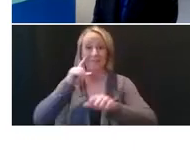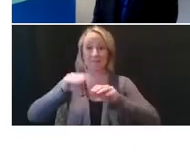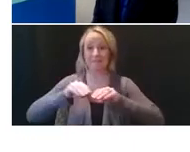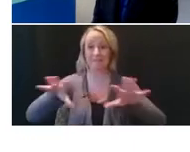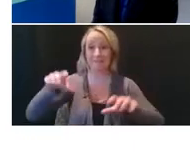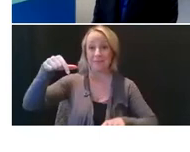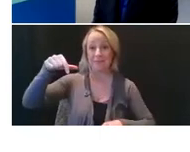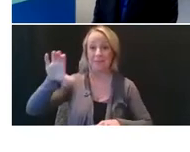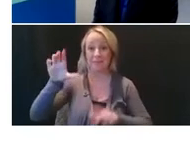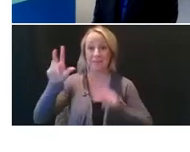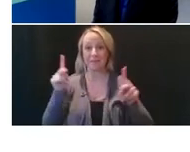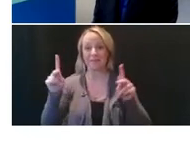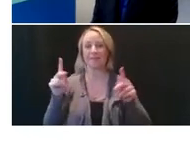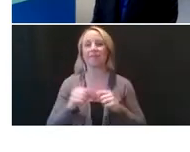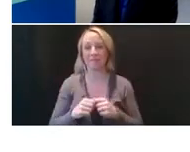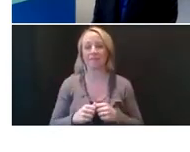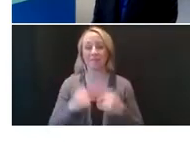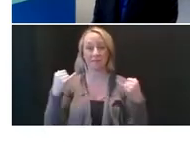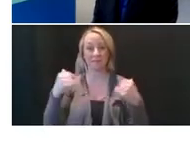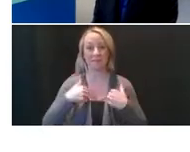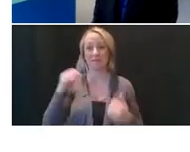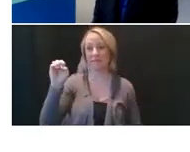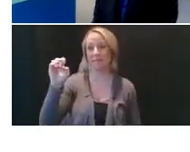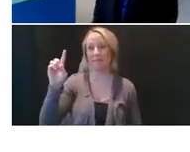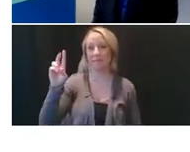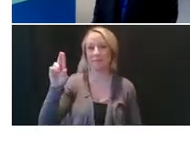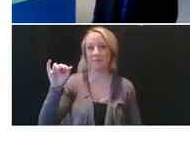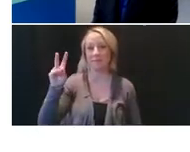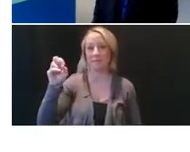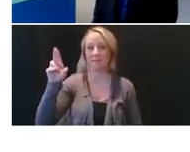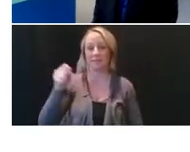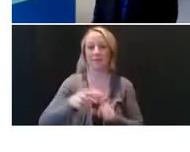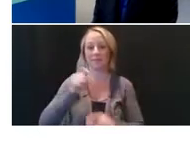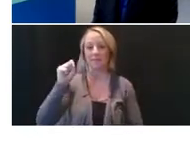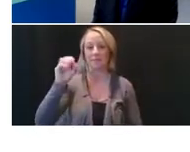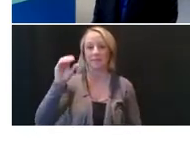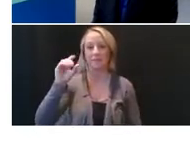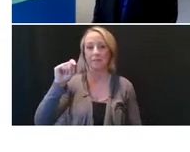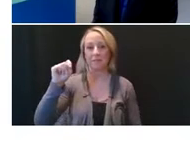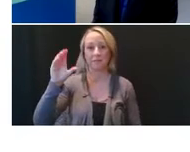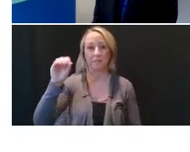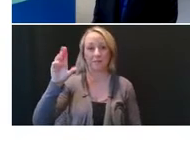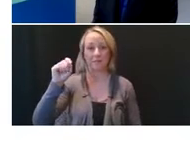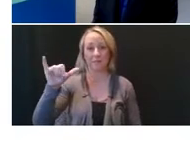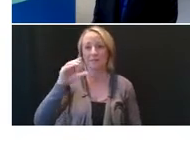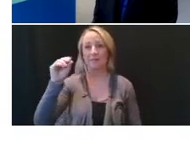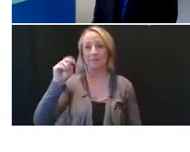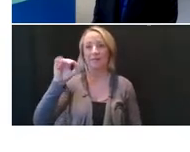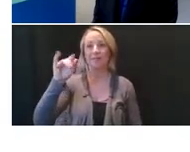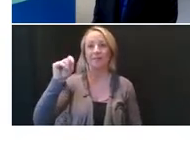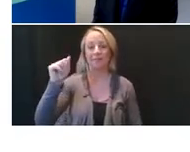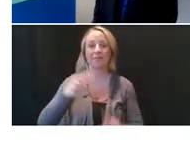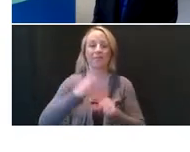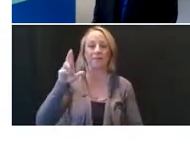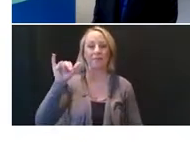Cityans. Today we have Ed Rivers of the Scott County Health Department and Nita Ludwig of the Rock Island County Health